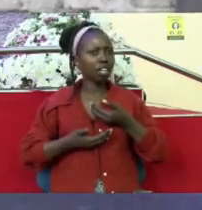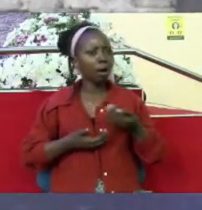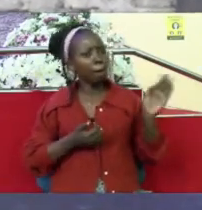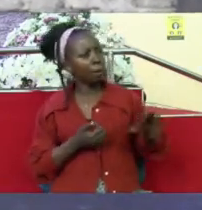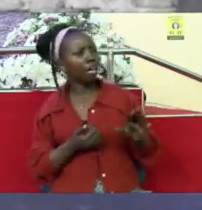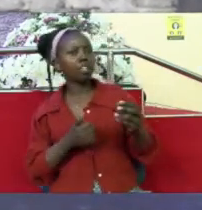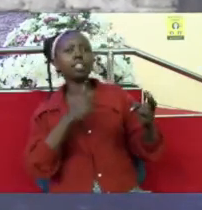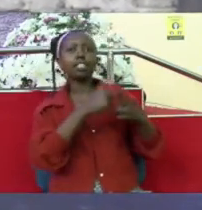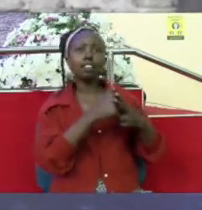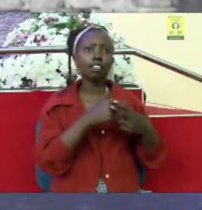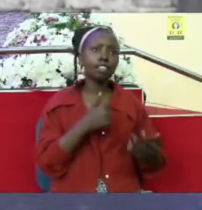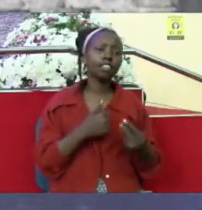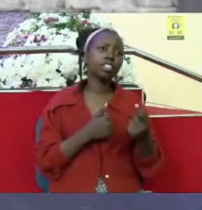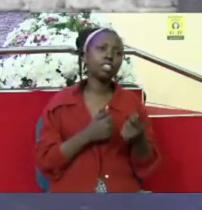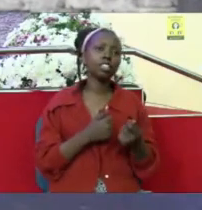tukasirike.